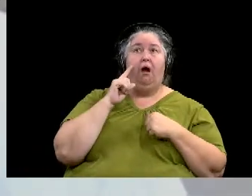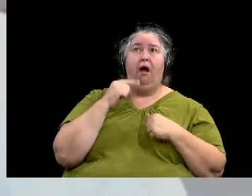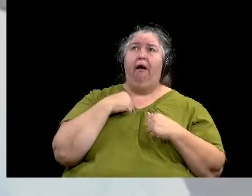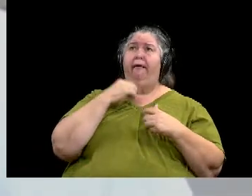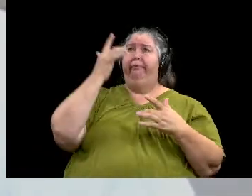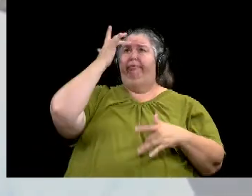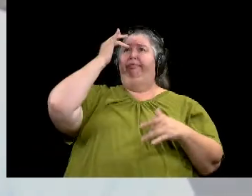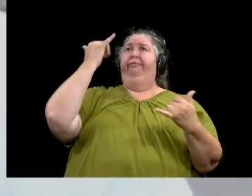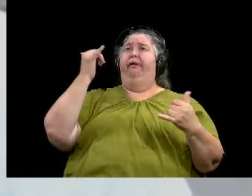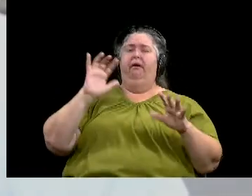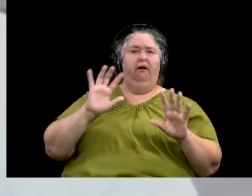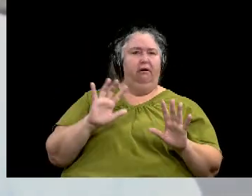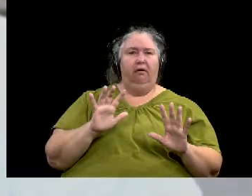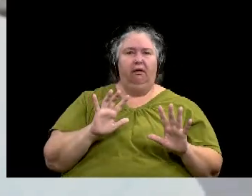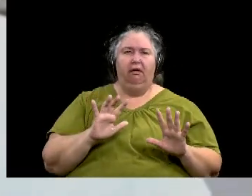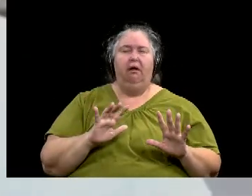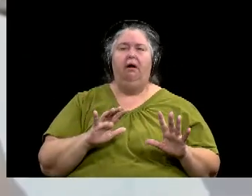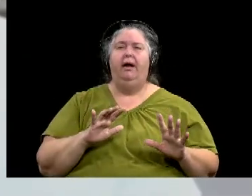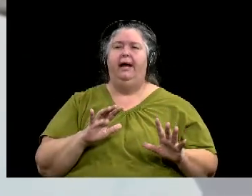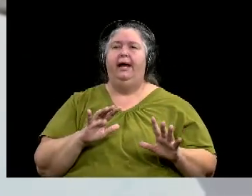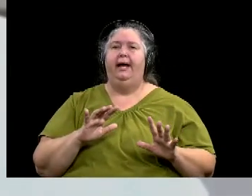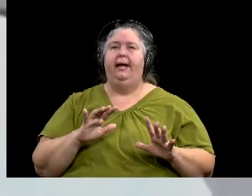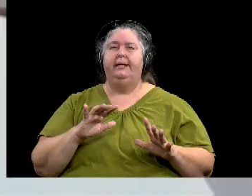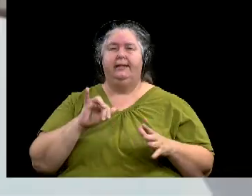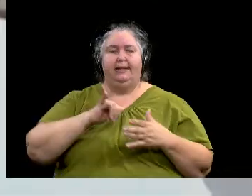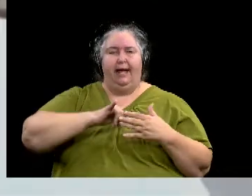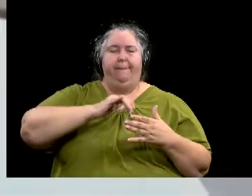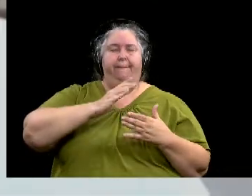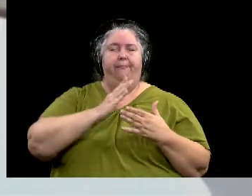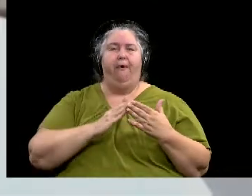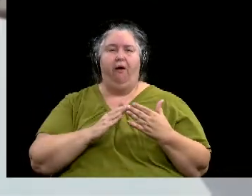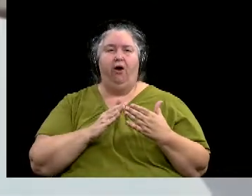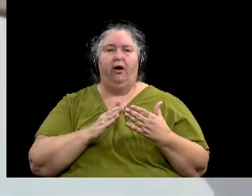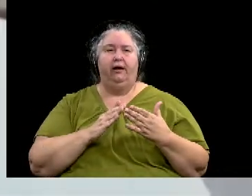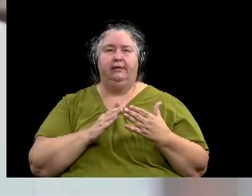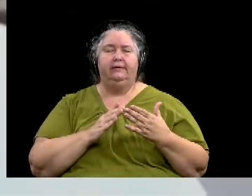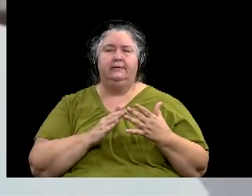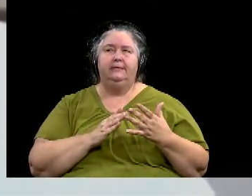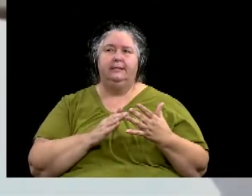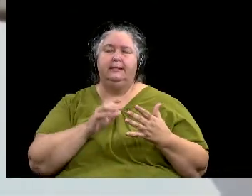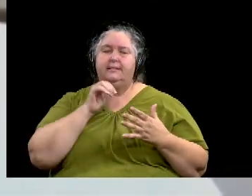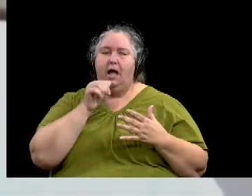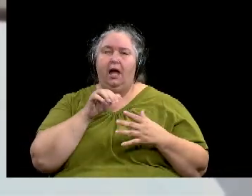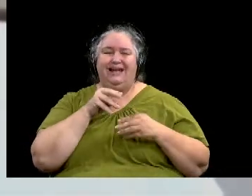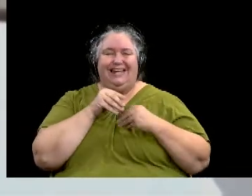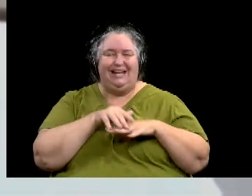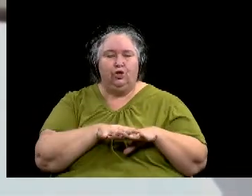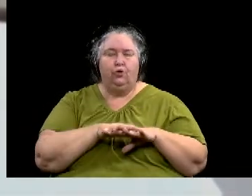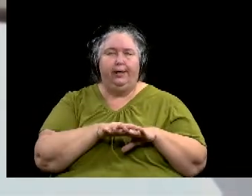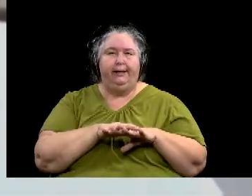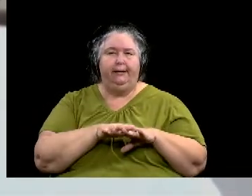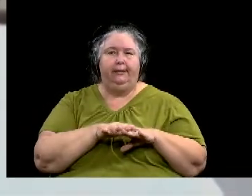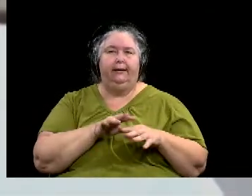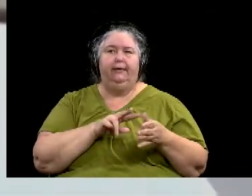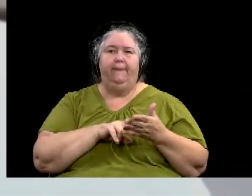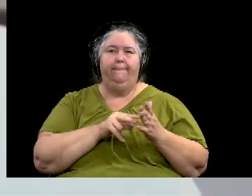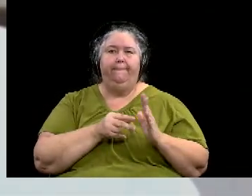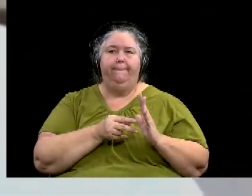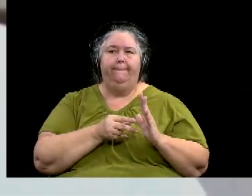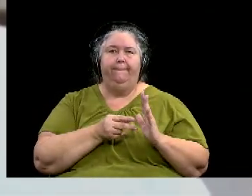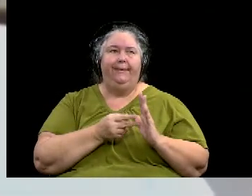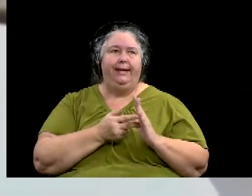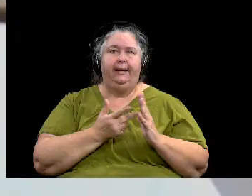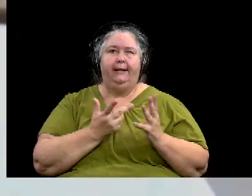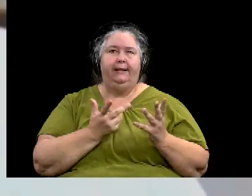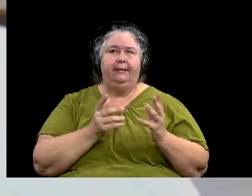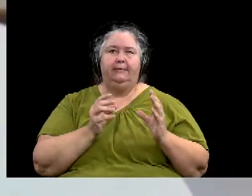of that definition suggests that there's absolutely no potential risk for